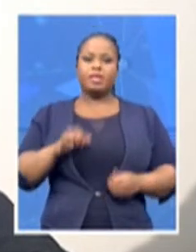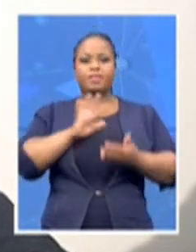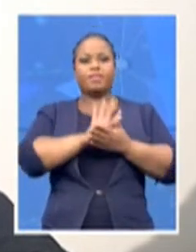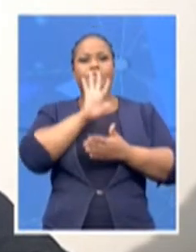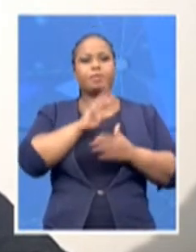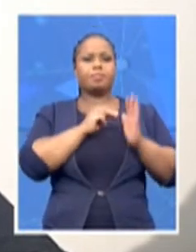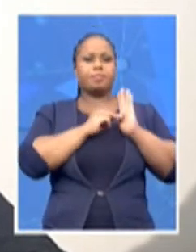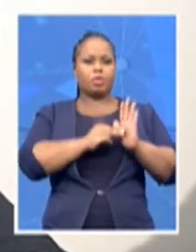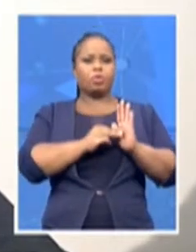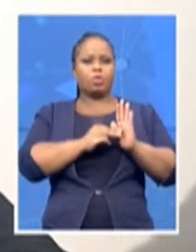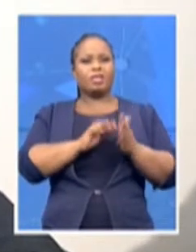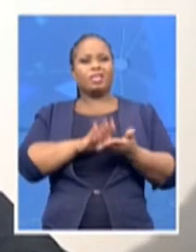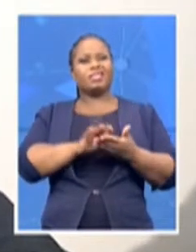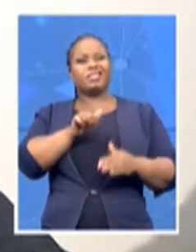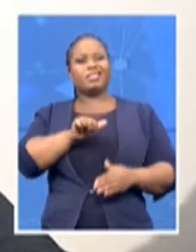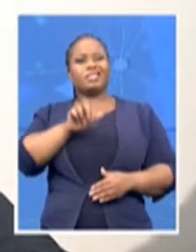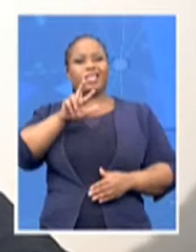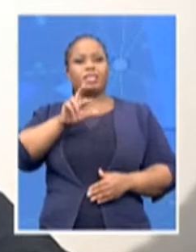15,683,000. So